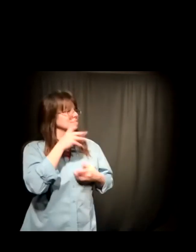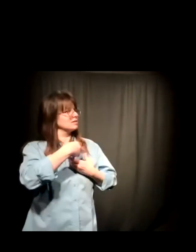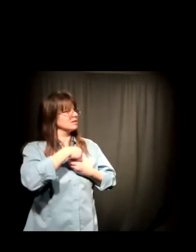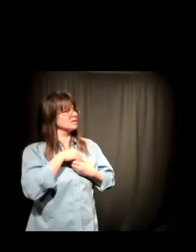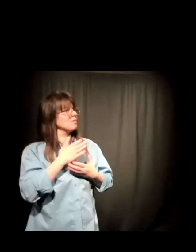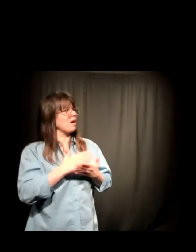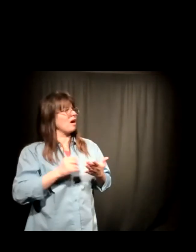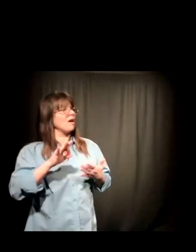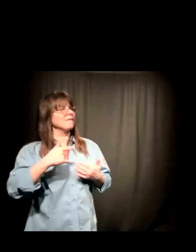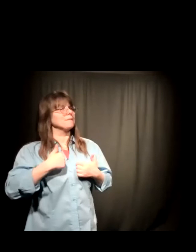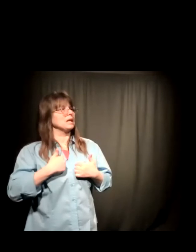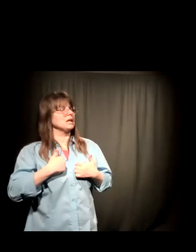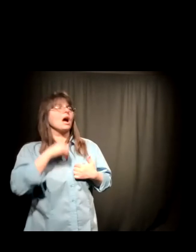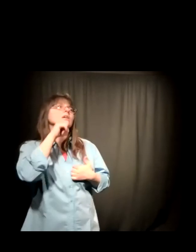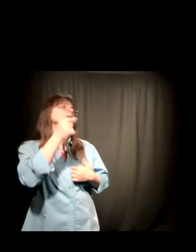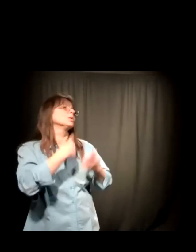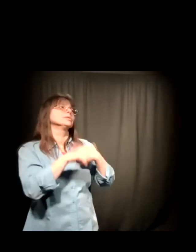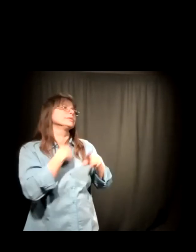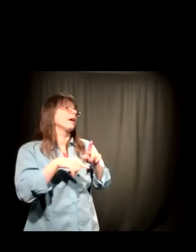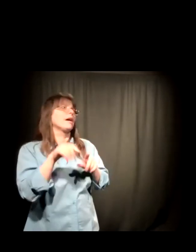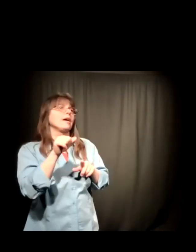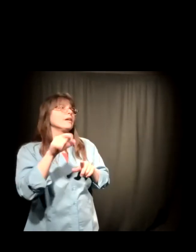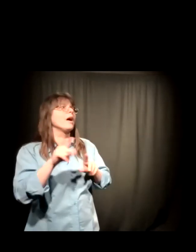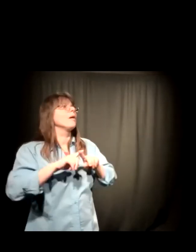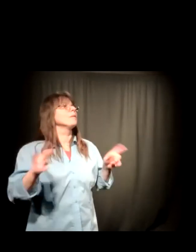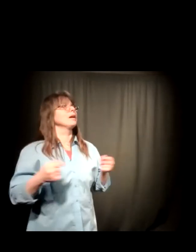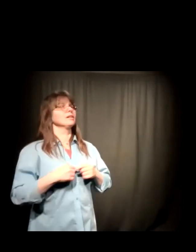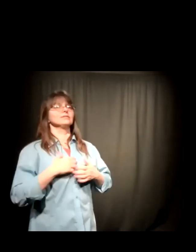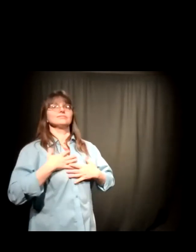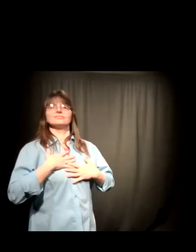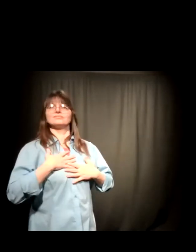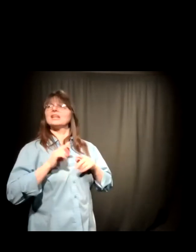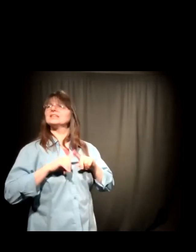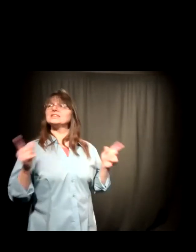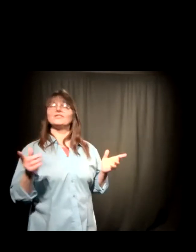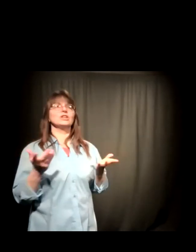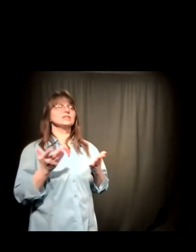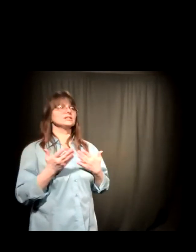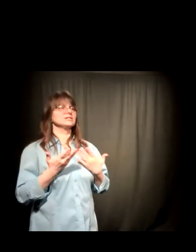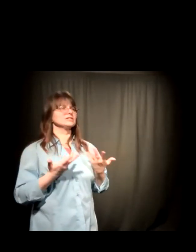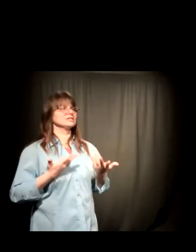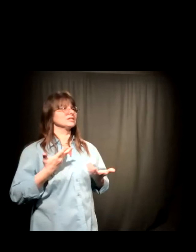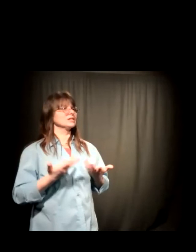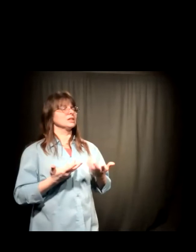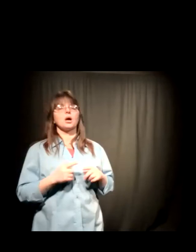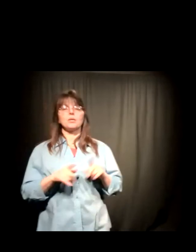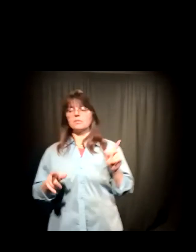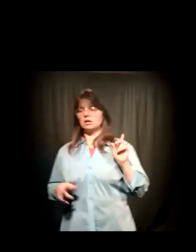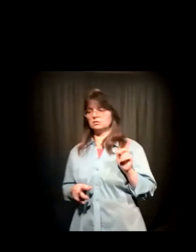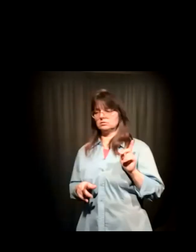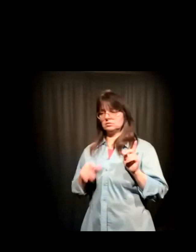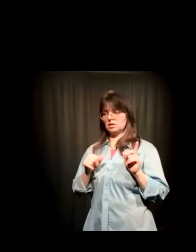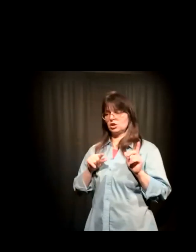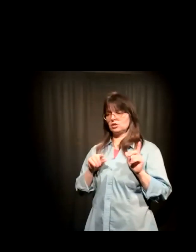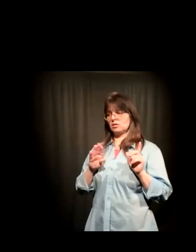not the same as someone who could hear. This was something Alex did his best not to acknowledge, and it was something that